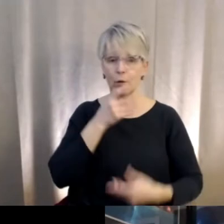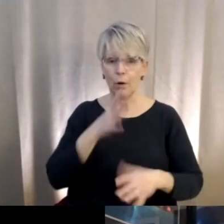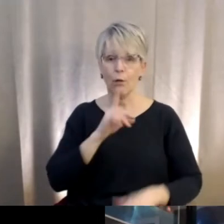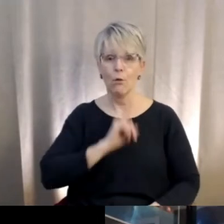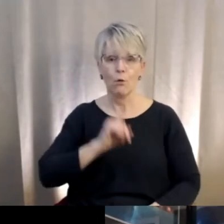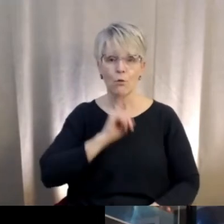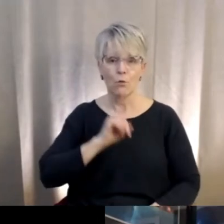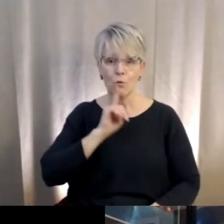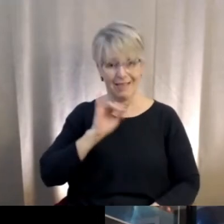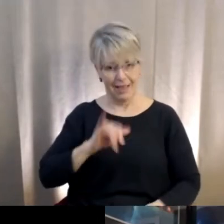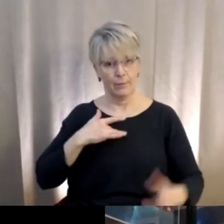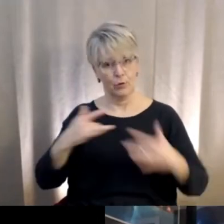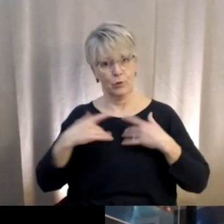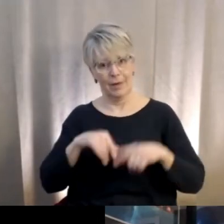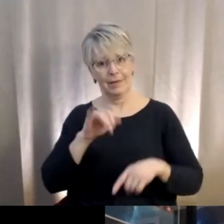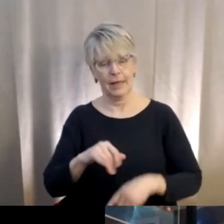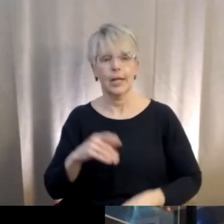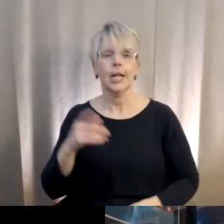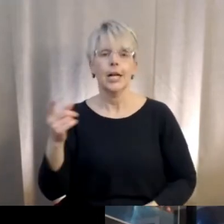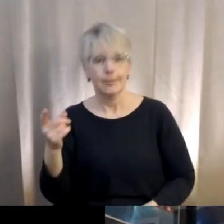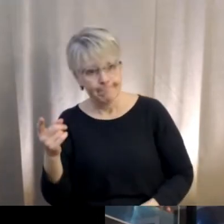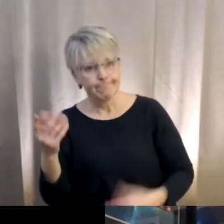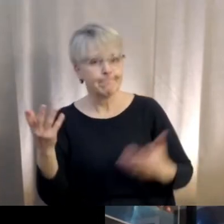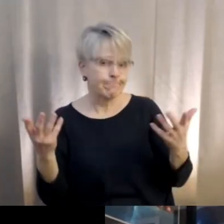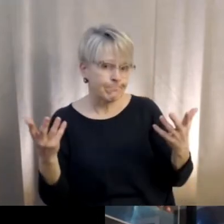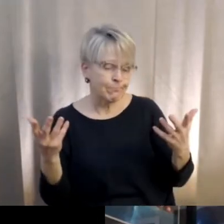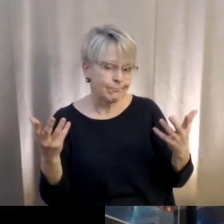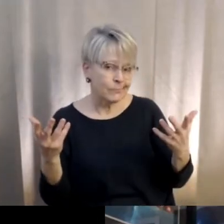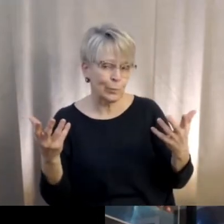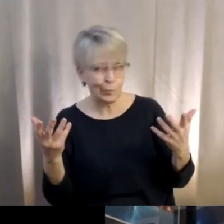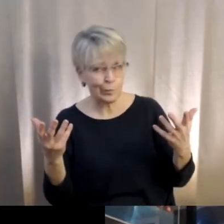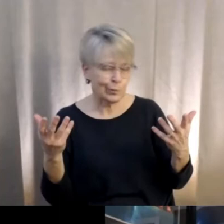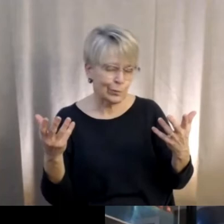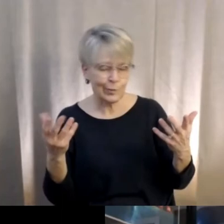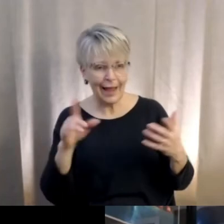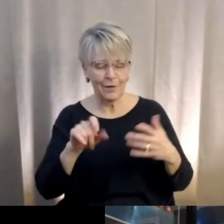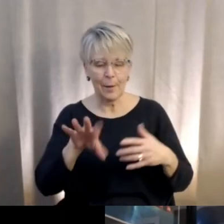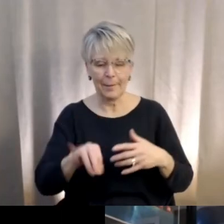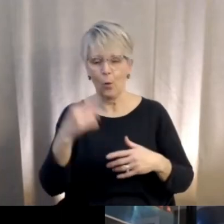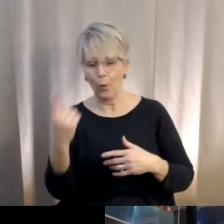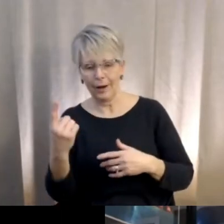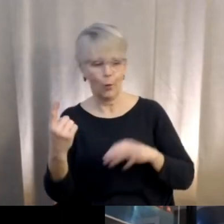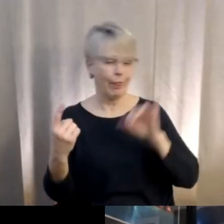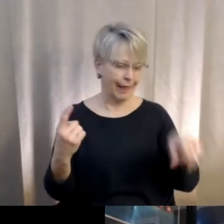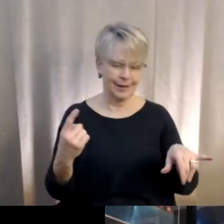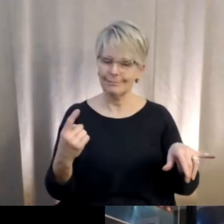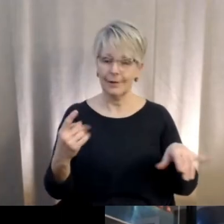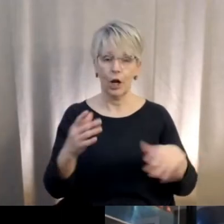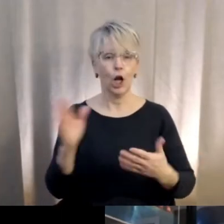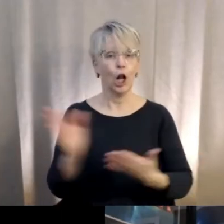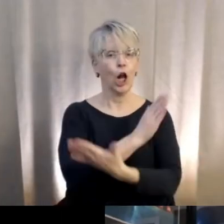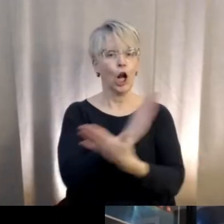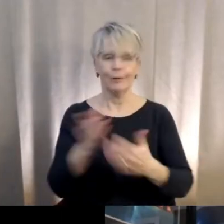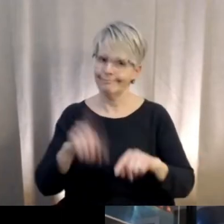what I'm really concerned about. It's more of an all or nothing kind of situation. It's just kind of the reality of it is like